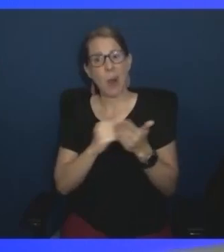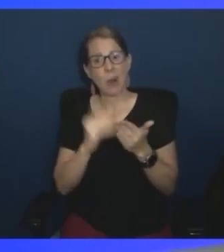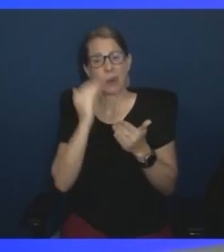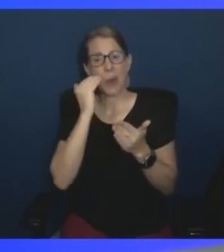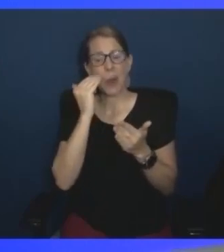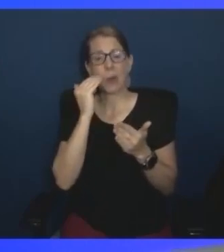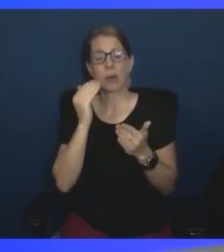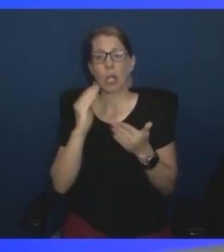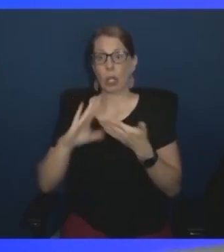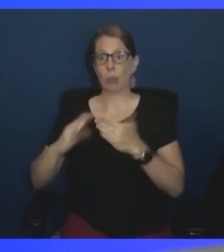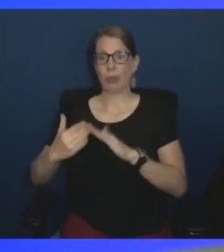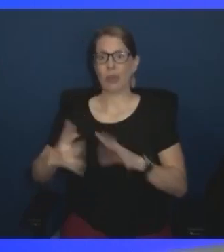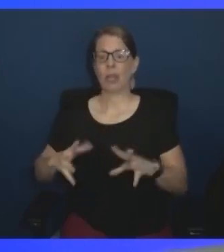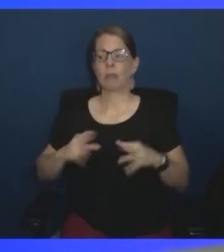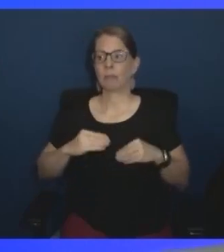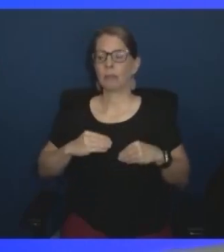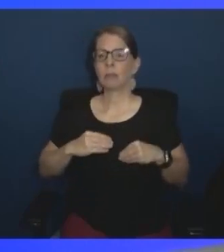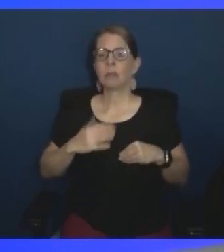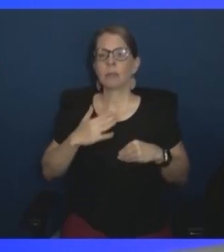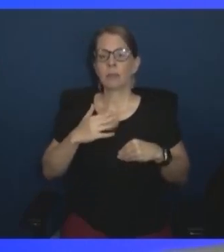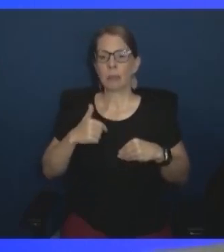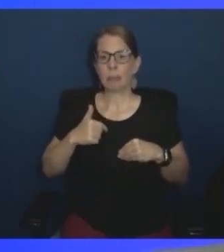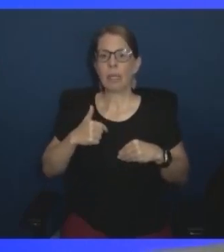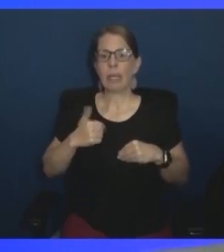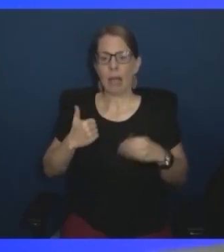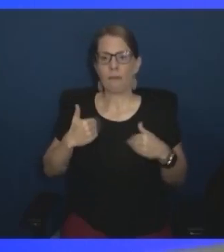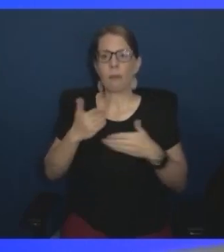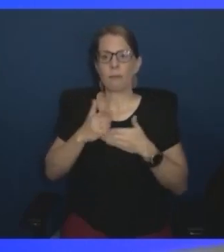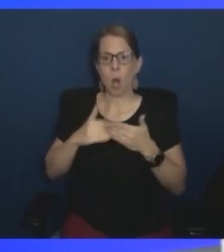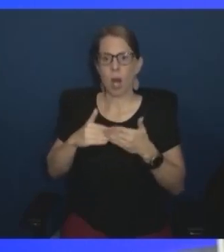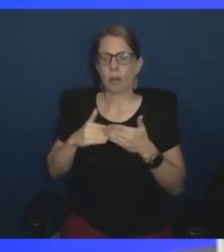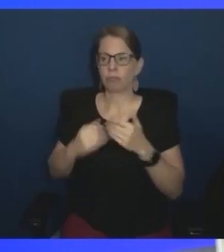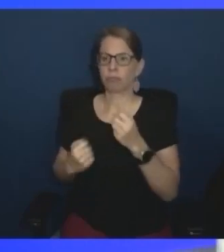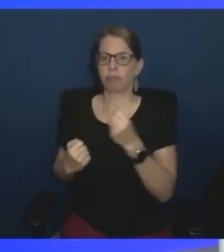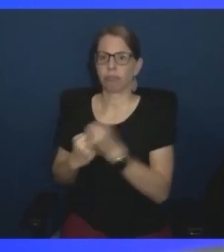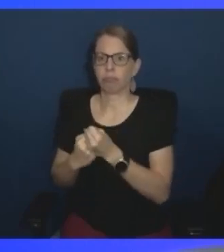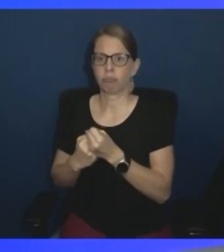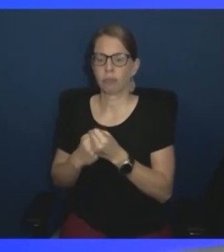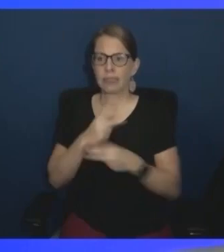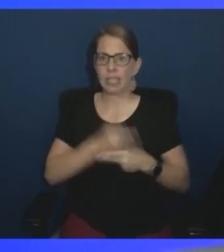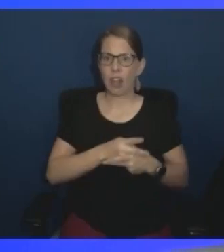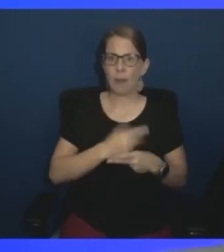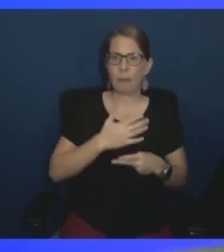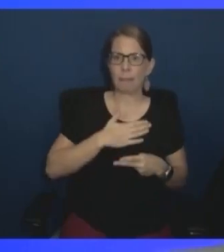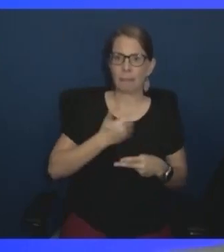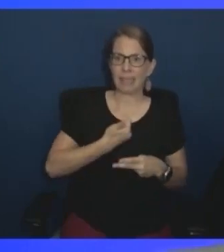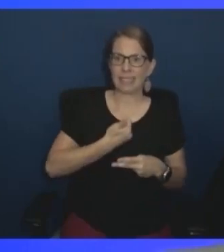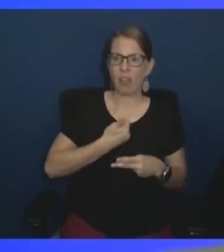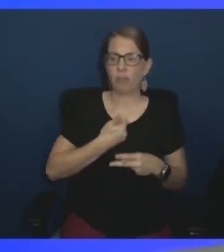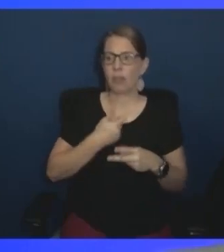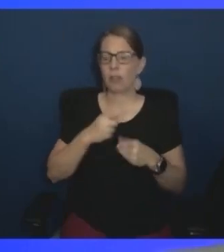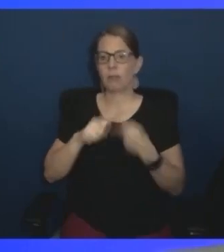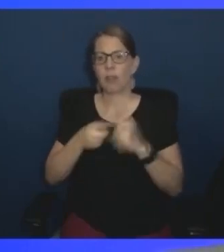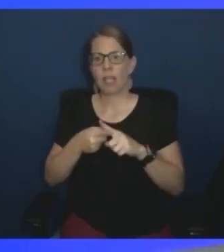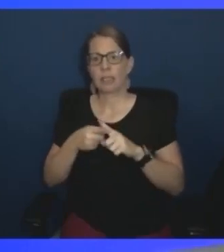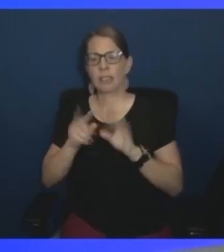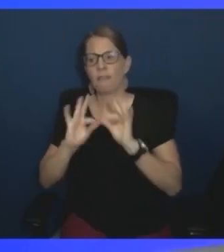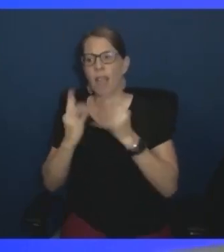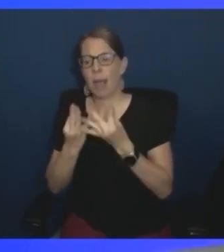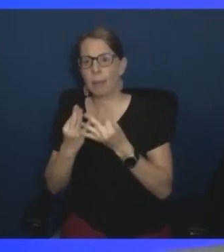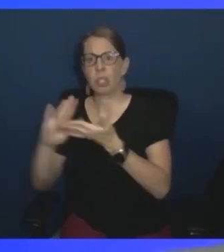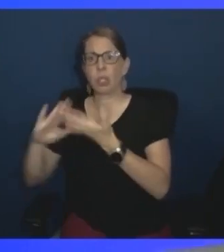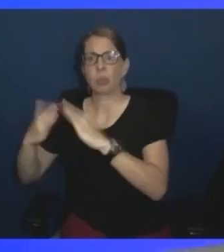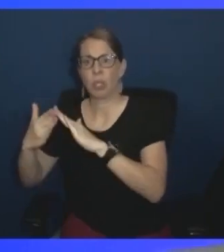community. I think, you know, take care of yourself, but take care of your friends and family. Take care of your community. And I think right now, getting vaccinated